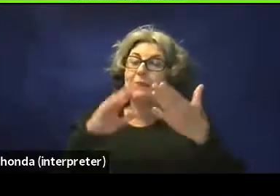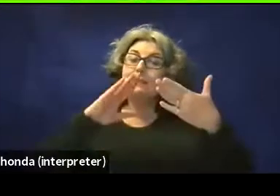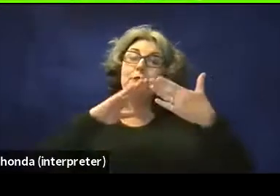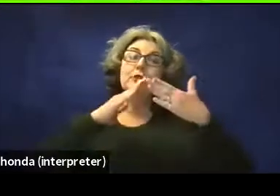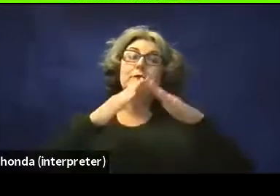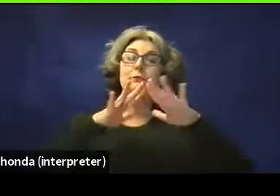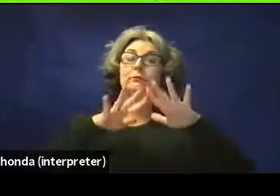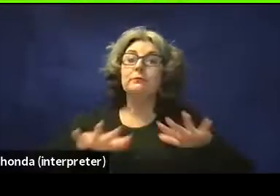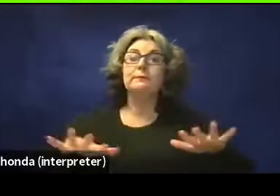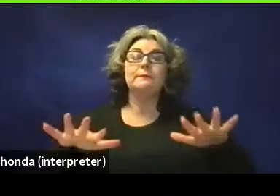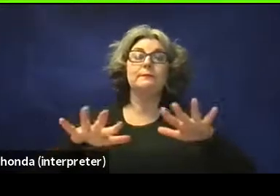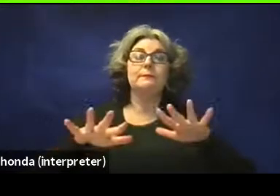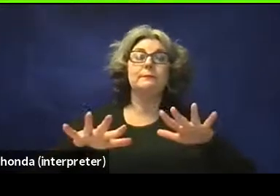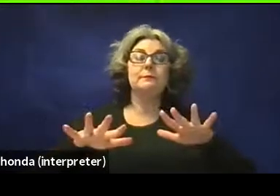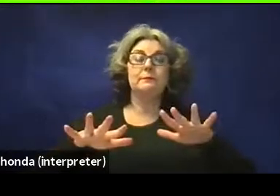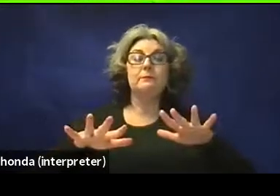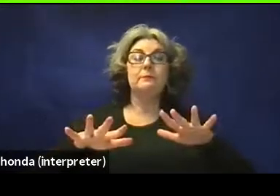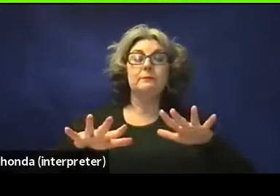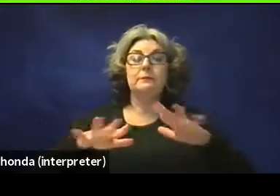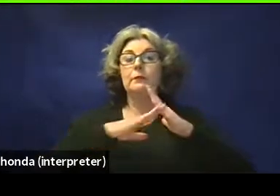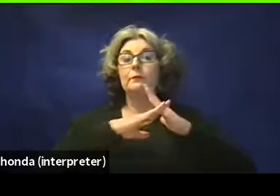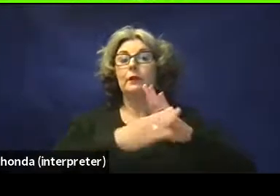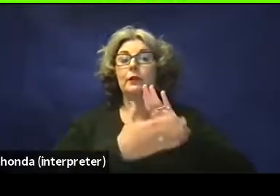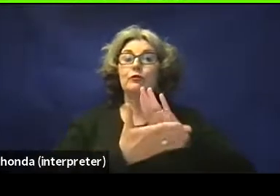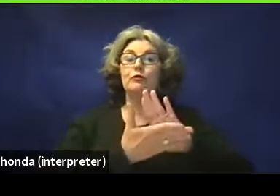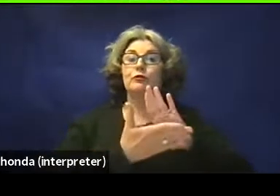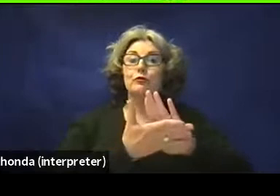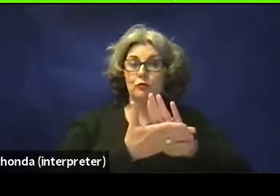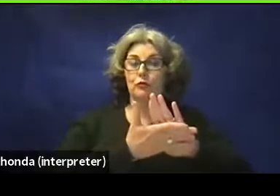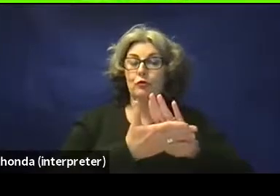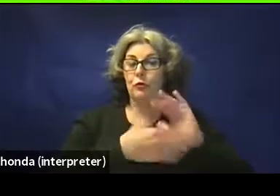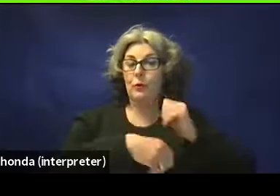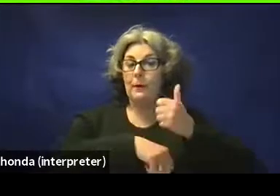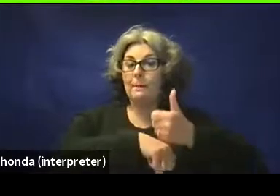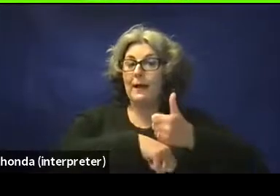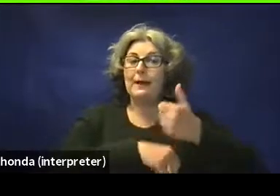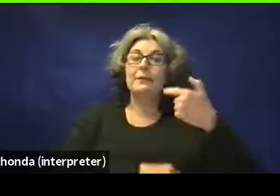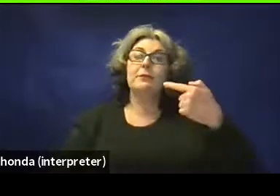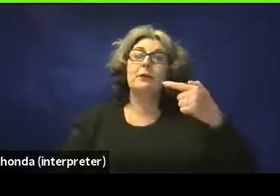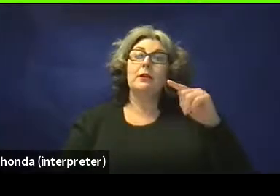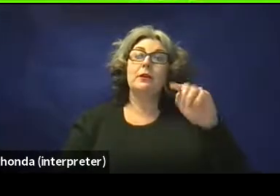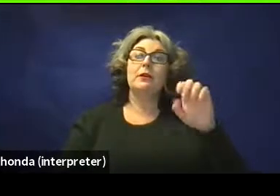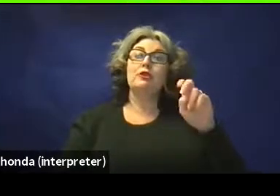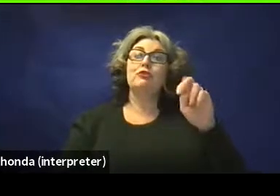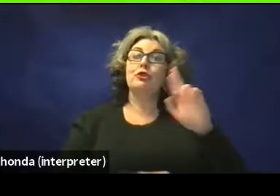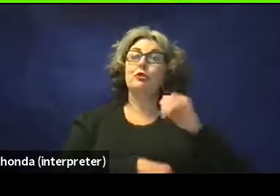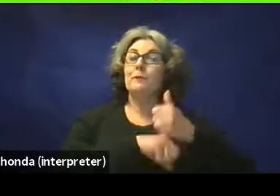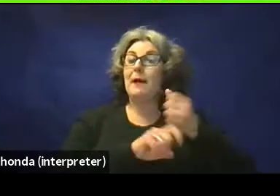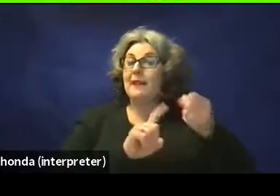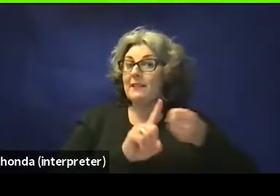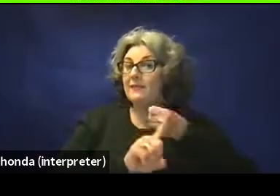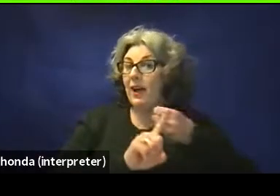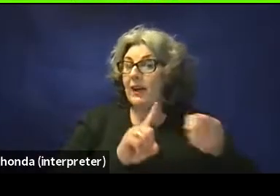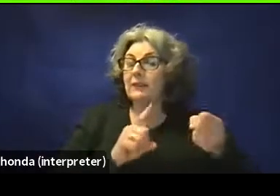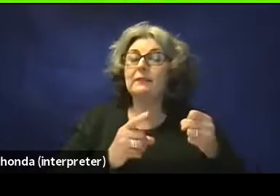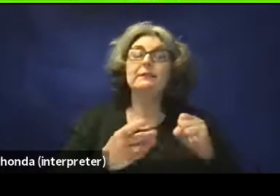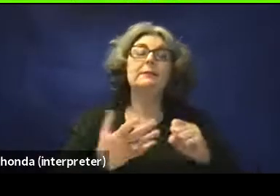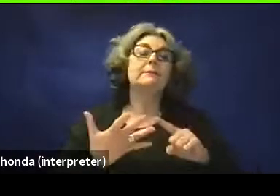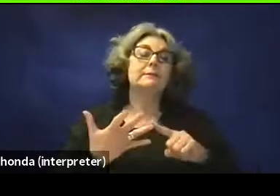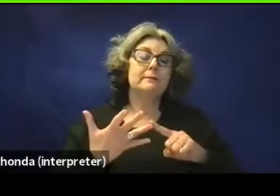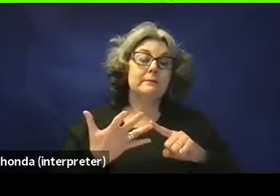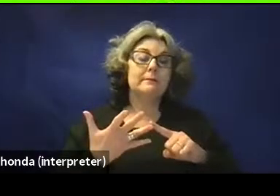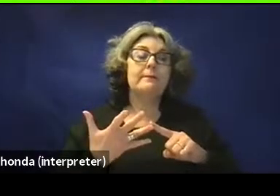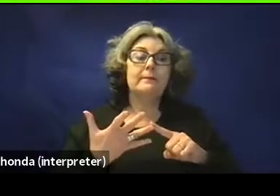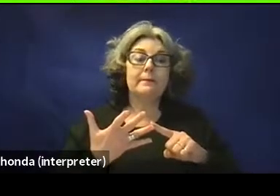communities to combat school-based gender-based violence and